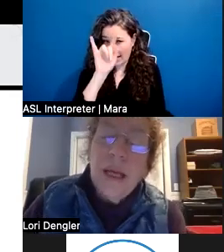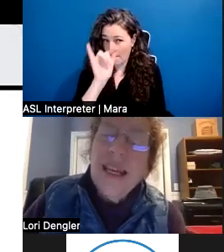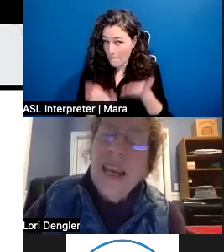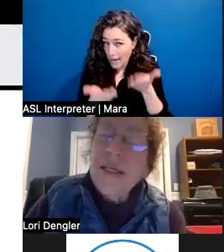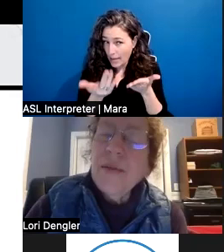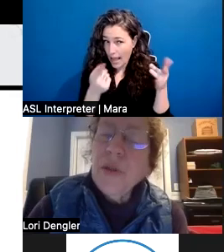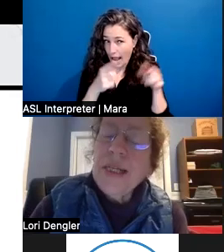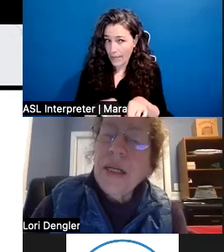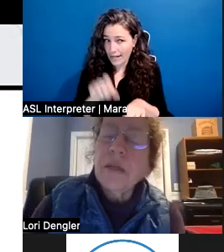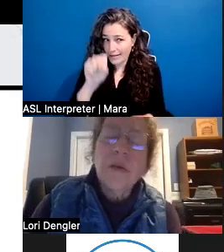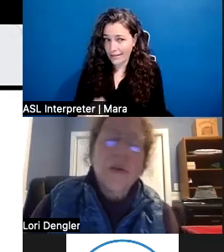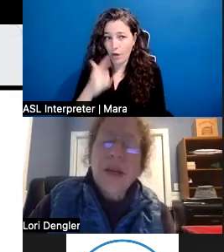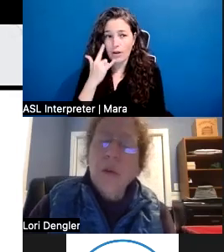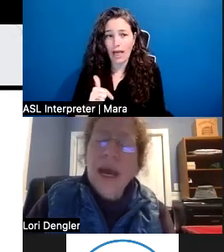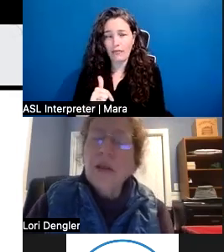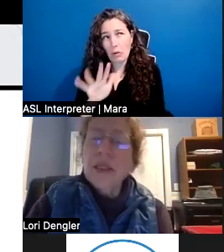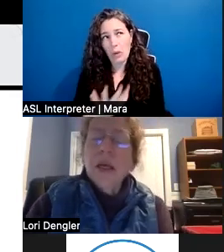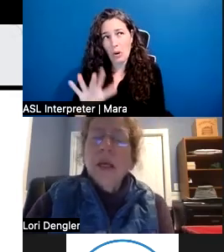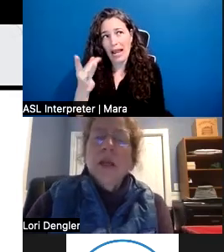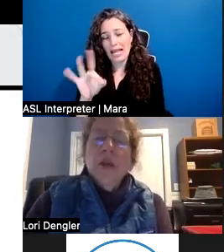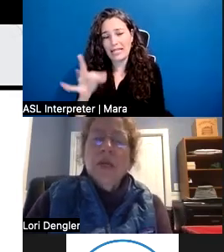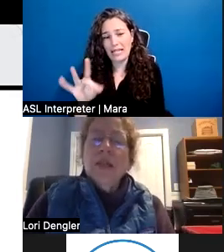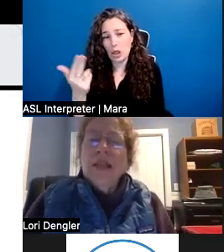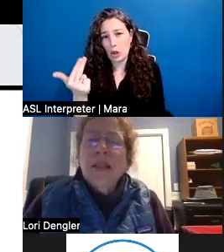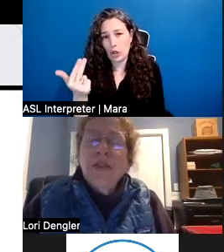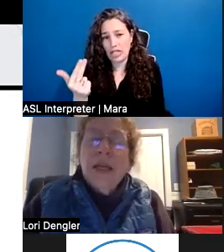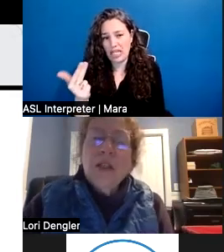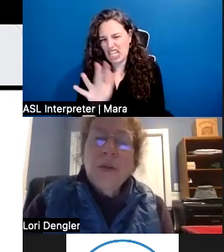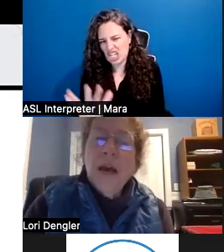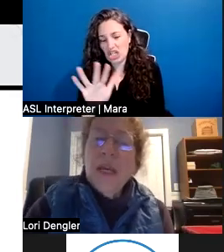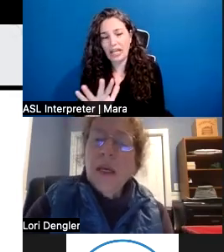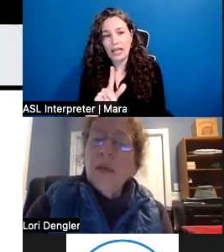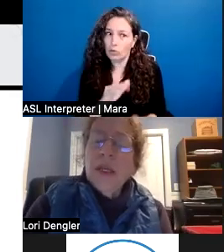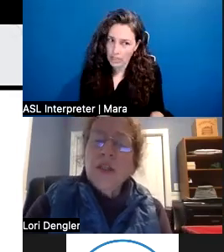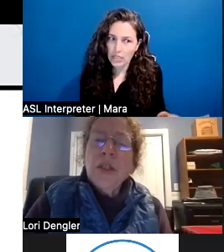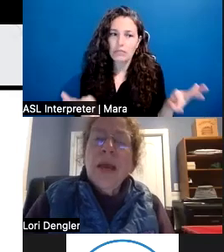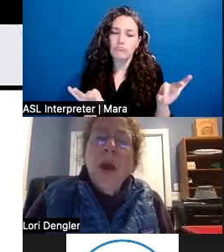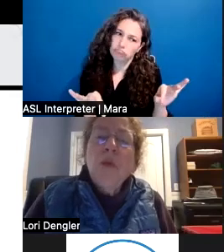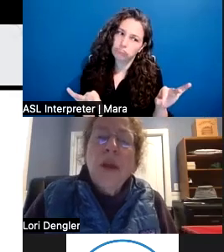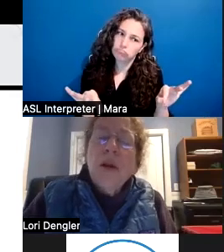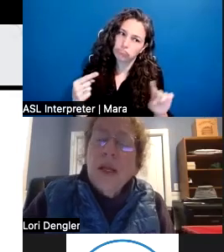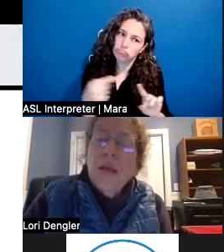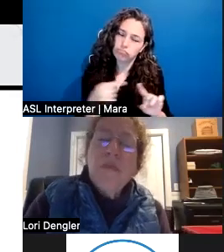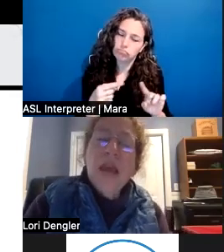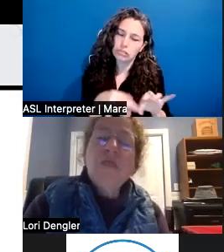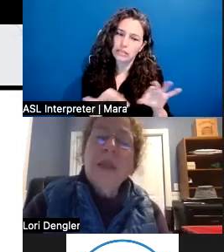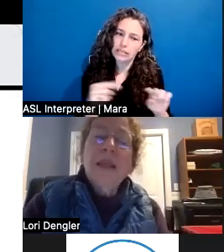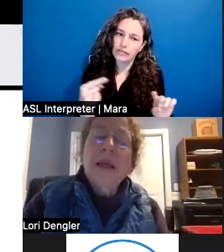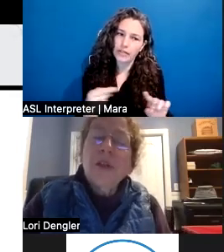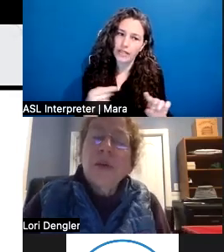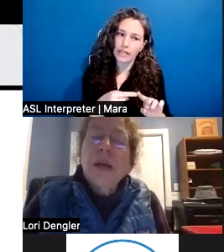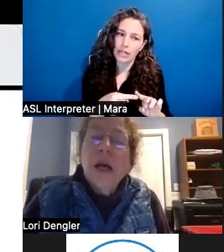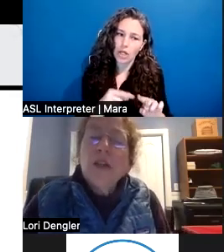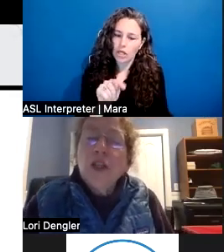California, I think 1813 or thereabouts. There was a significant tsunami in the Santa Barbara area that may have been